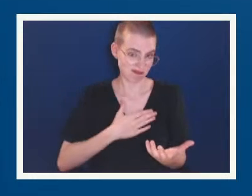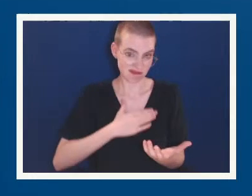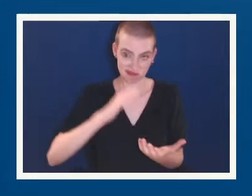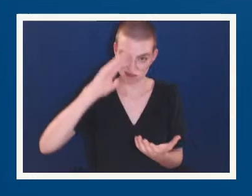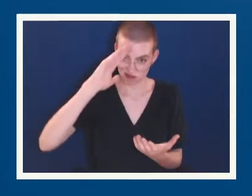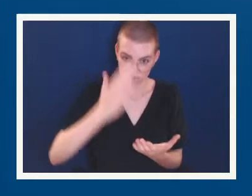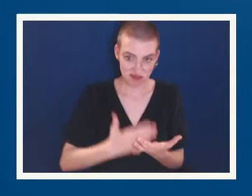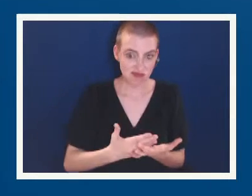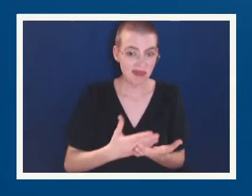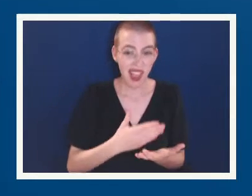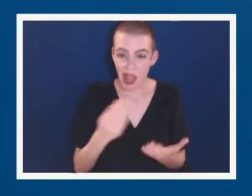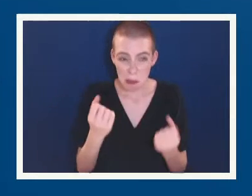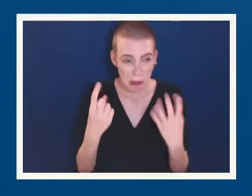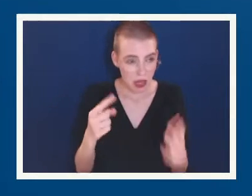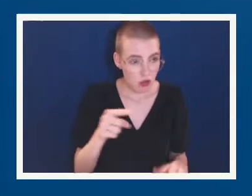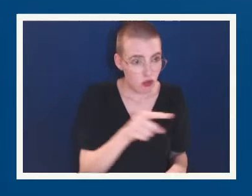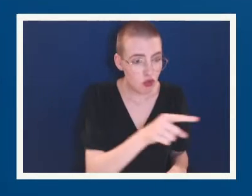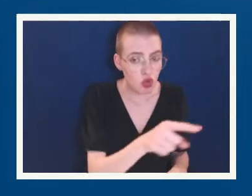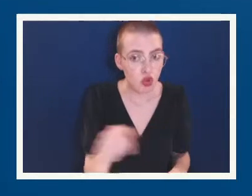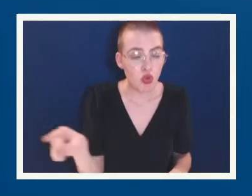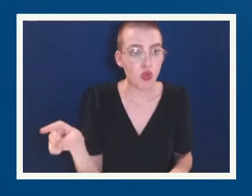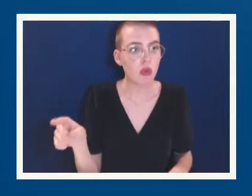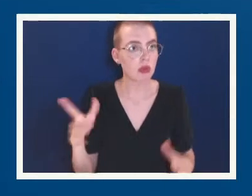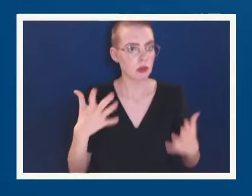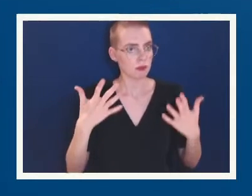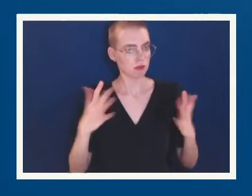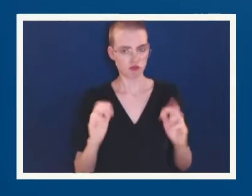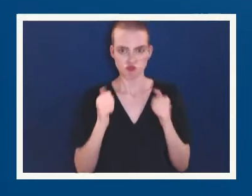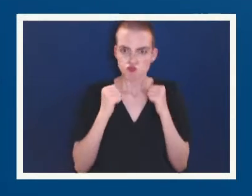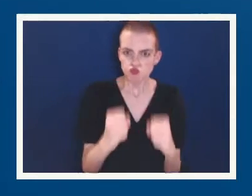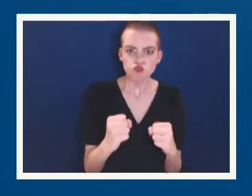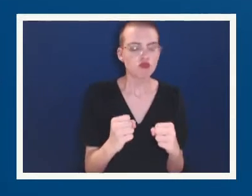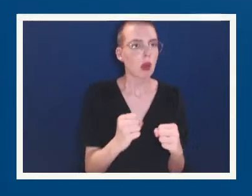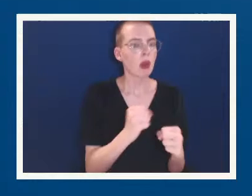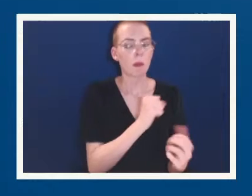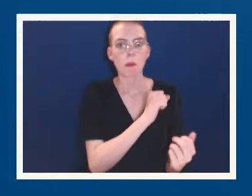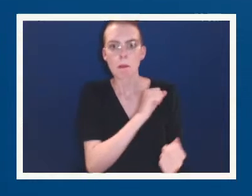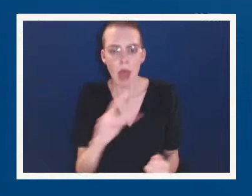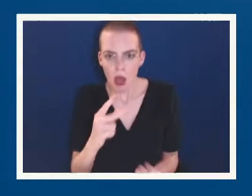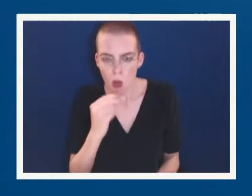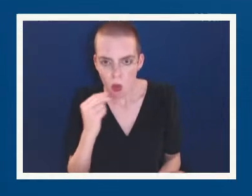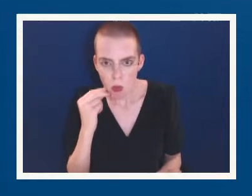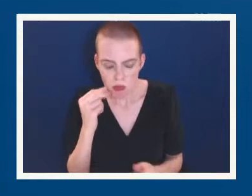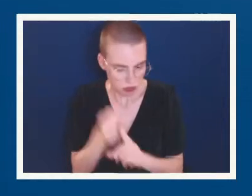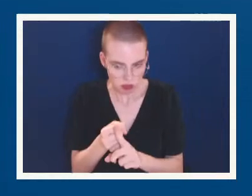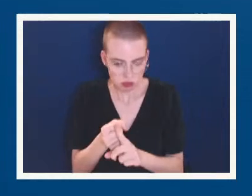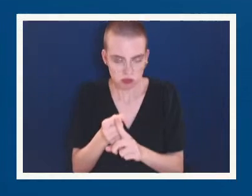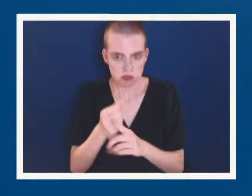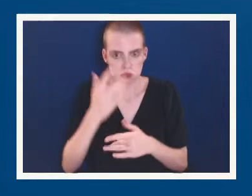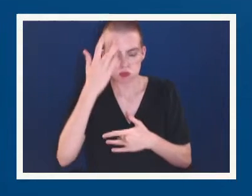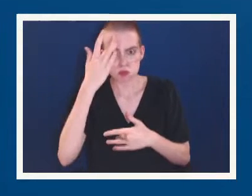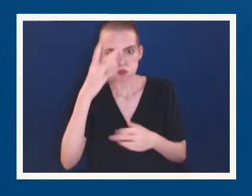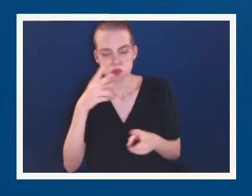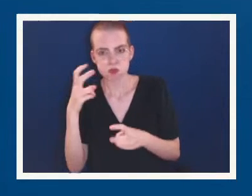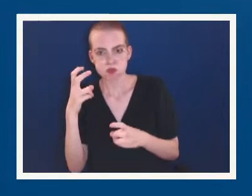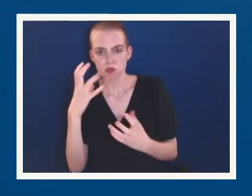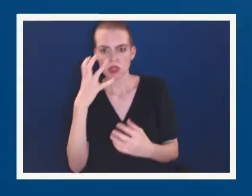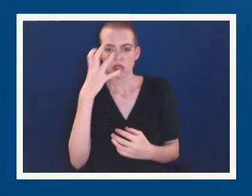and came home dizzy and having trouble, and so many had brain cancer. My son came home